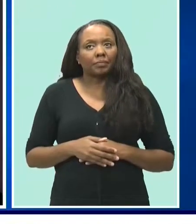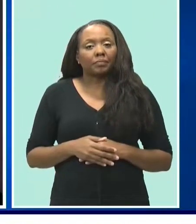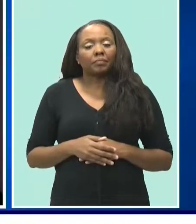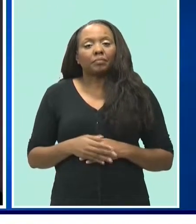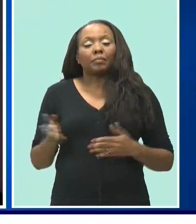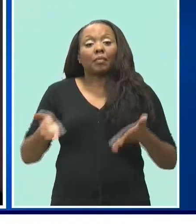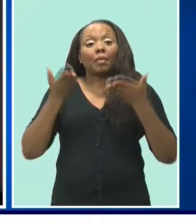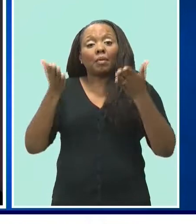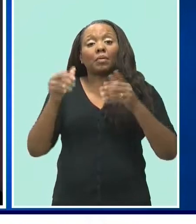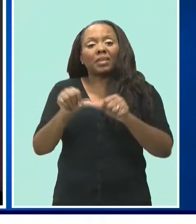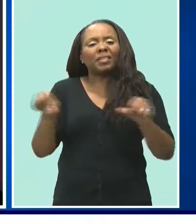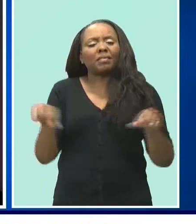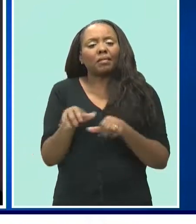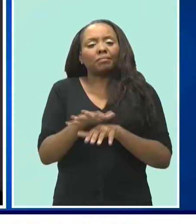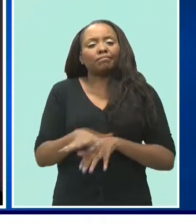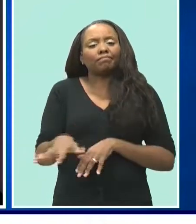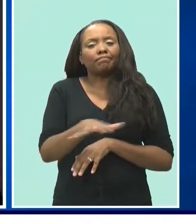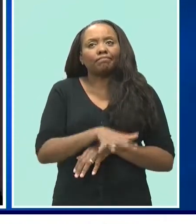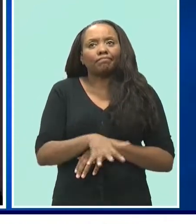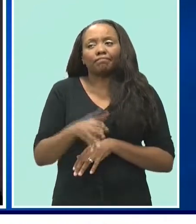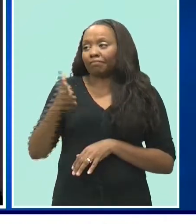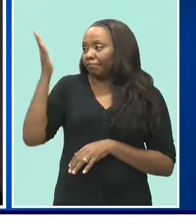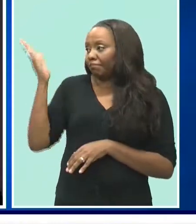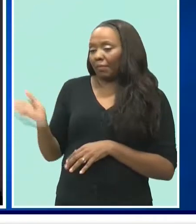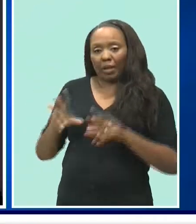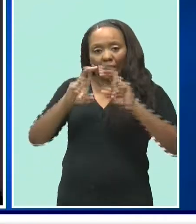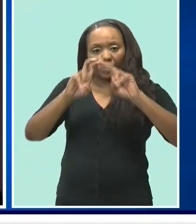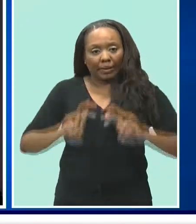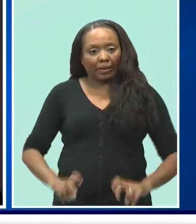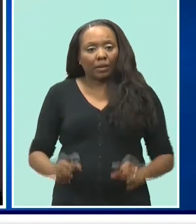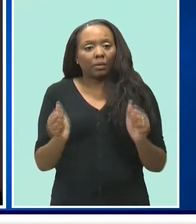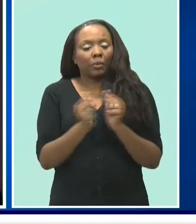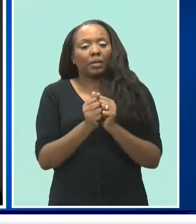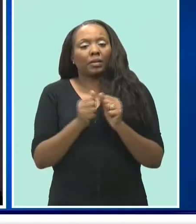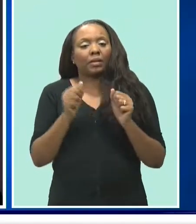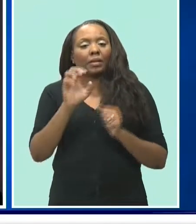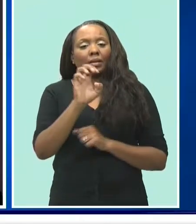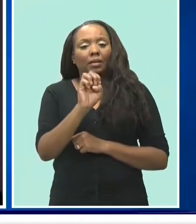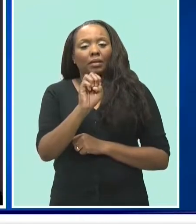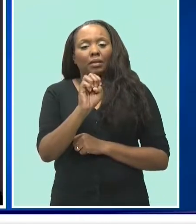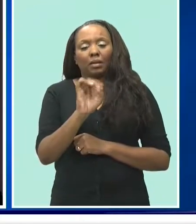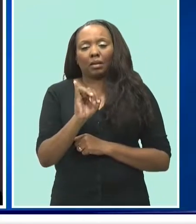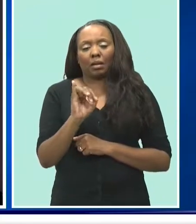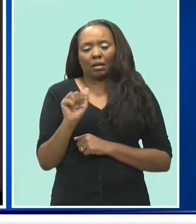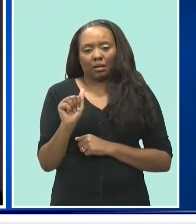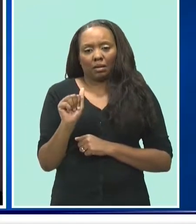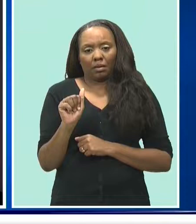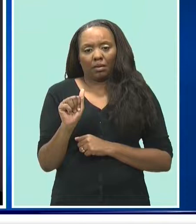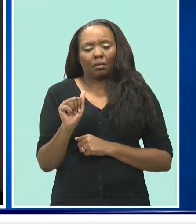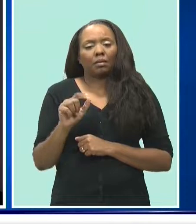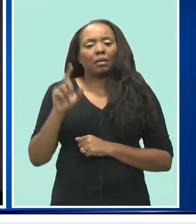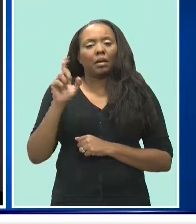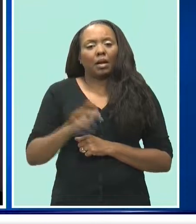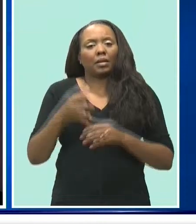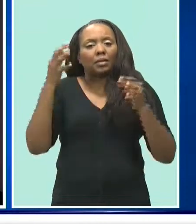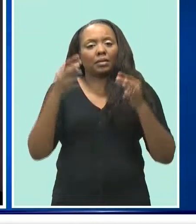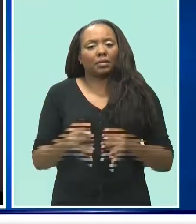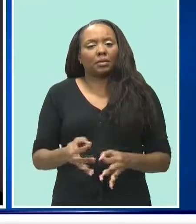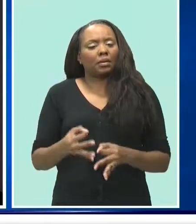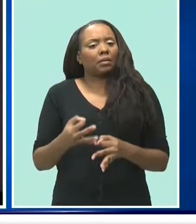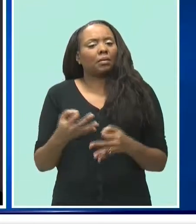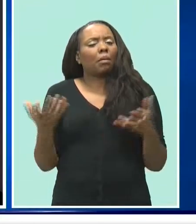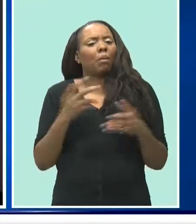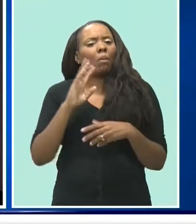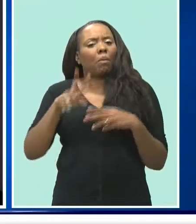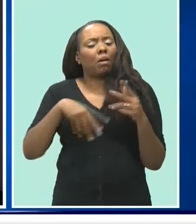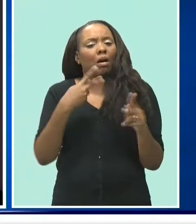proposed area, including the project site, was assessed under the EIA. Officials had to determine the potential impacts during